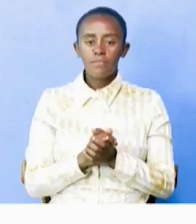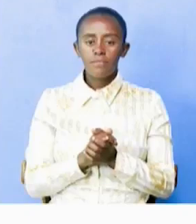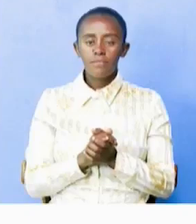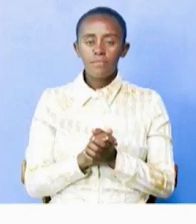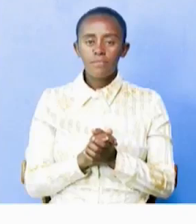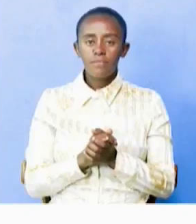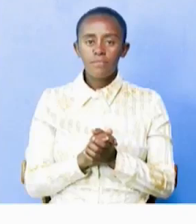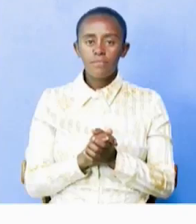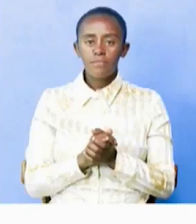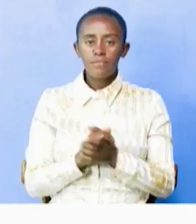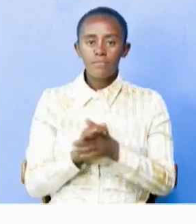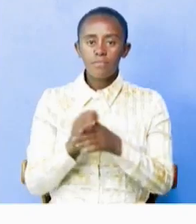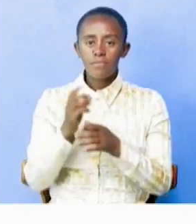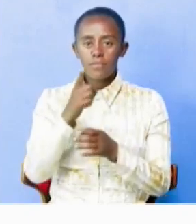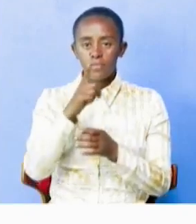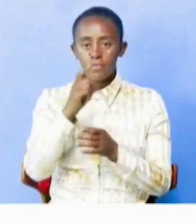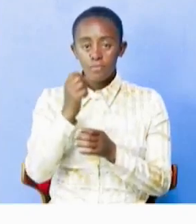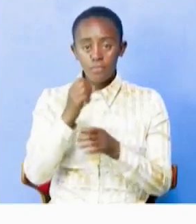Fill